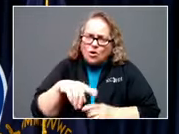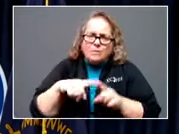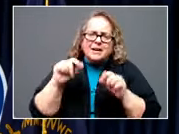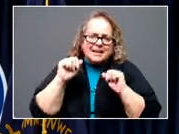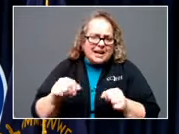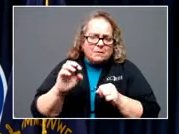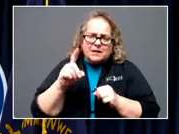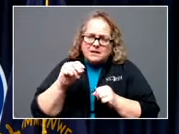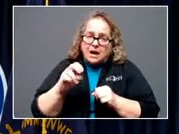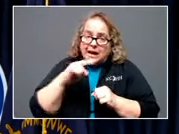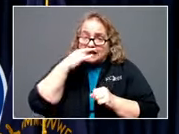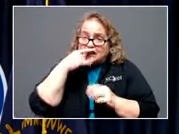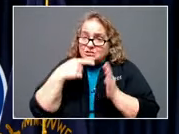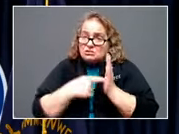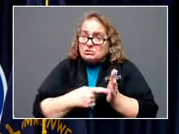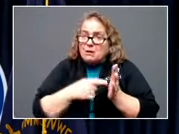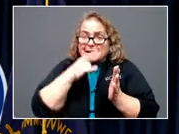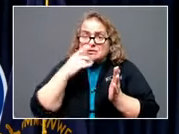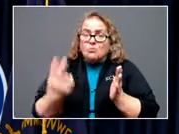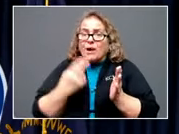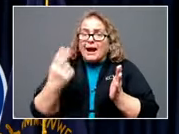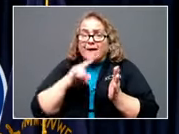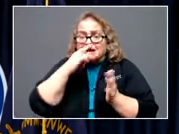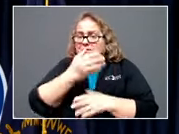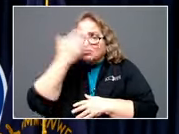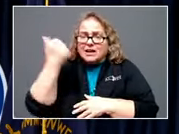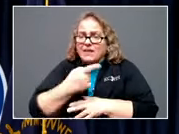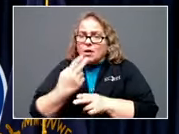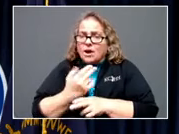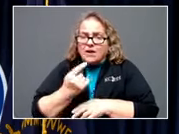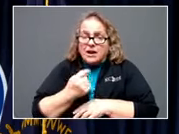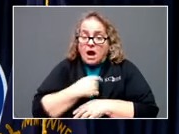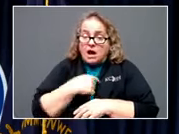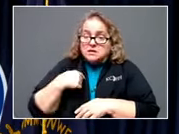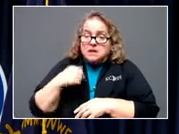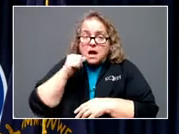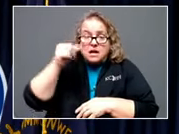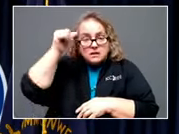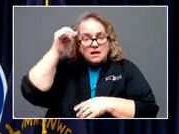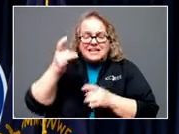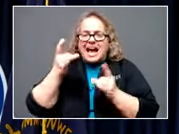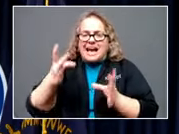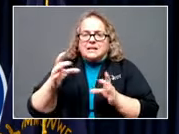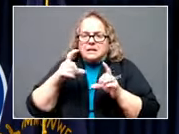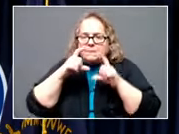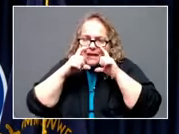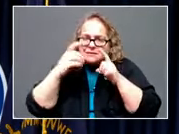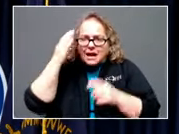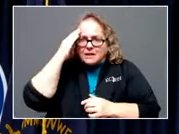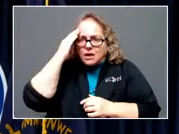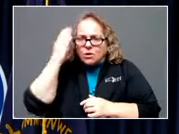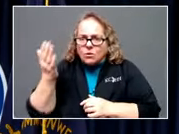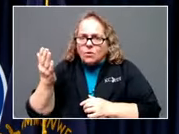well it can be done. The kids forget they have it on. They tolerate it just fine. It's us adults who get more frustrated with it than the kids. So please wear a